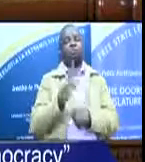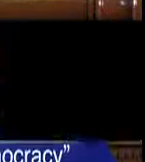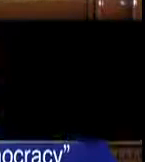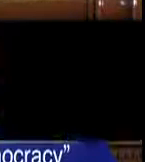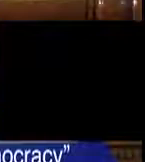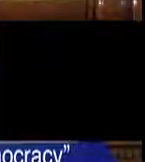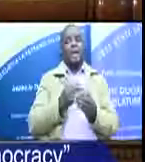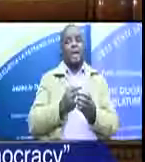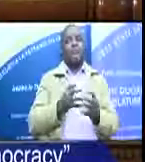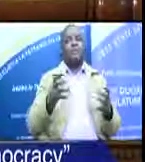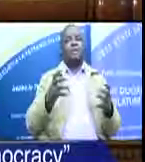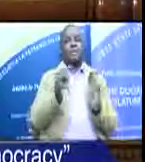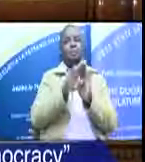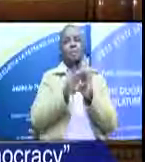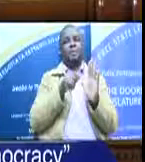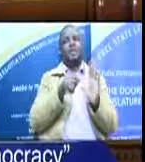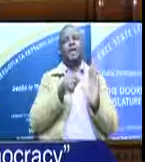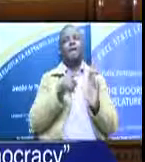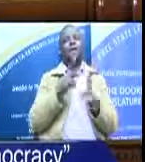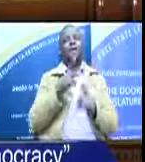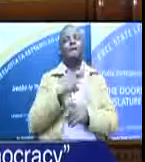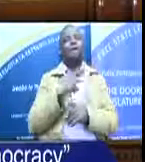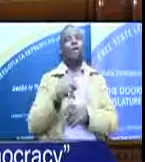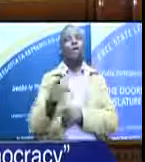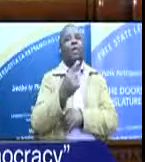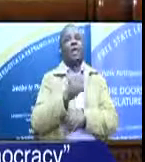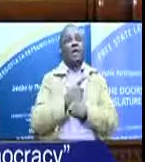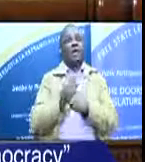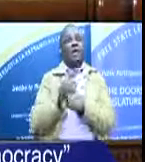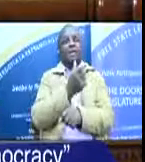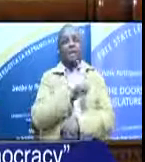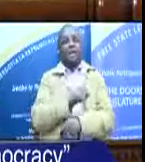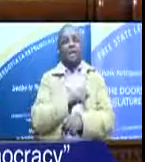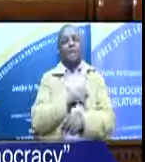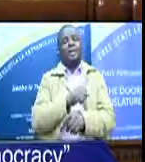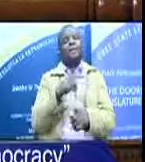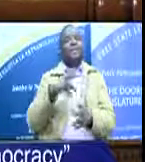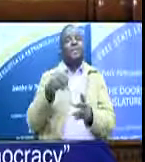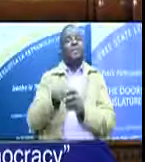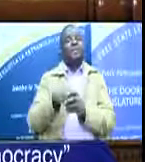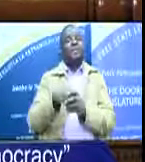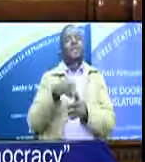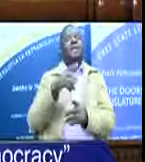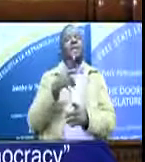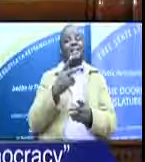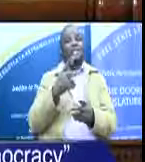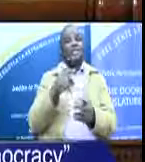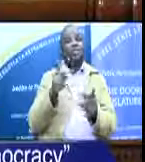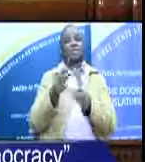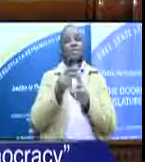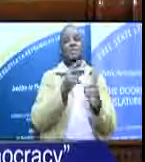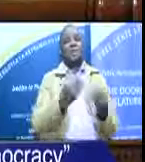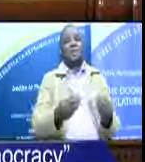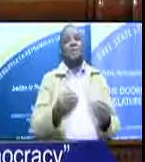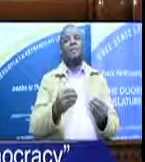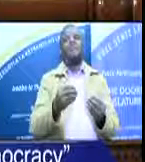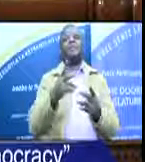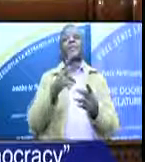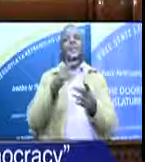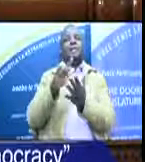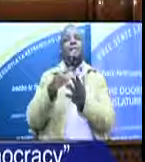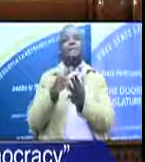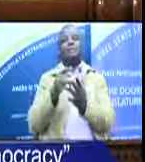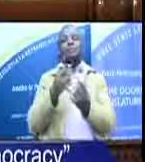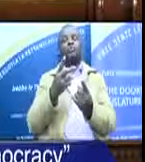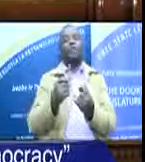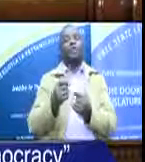will expand the program to all regional hospitals and include pediatrics, internal medicine, neurology departments.